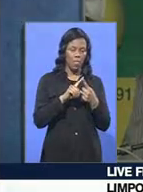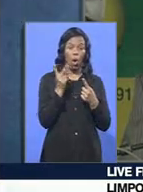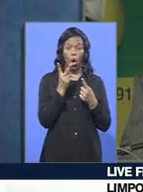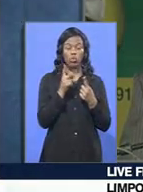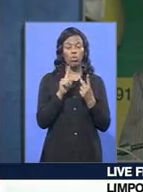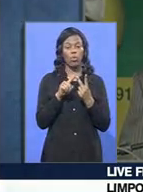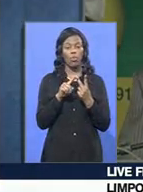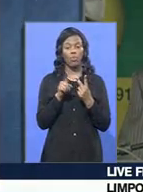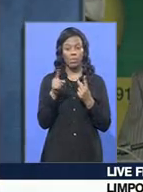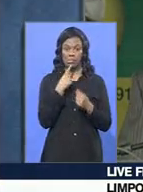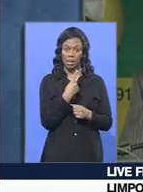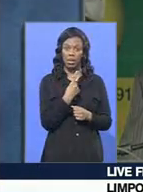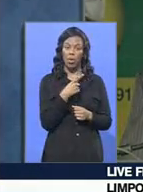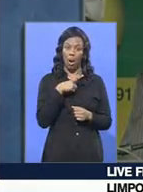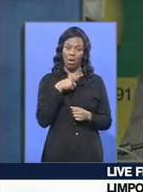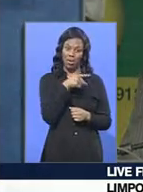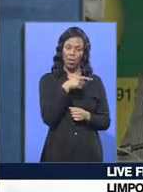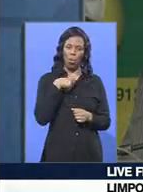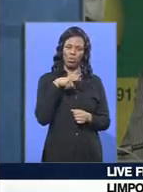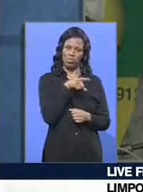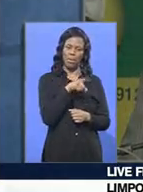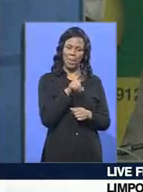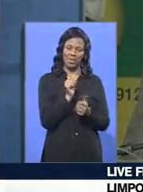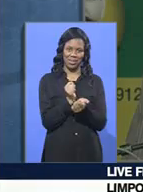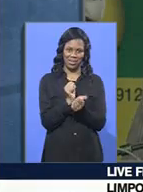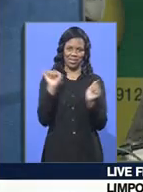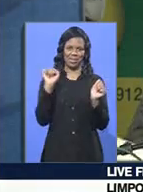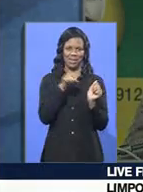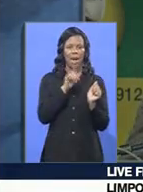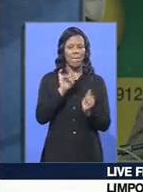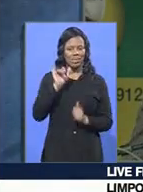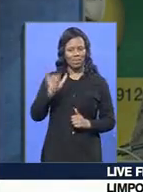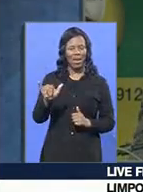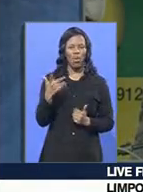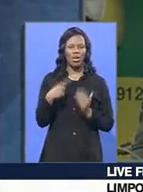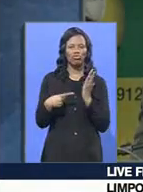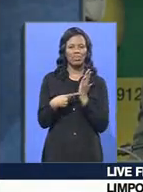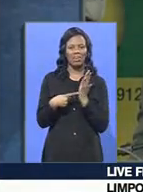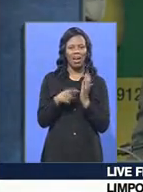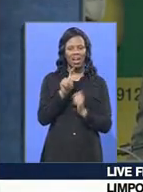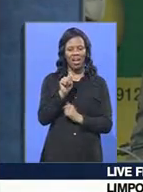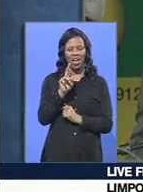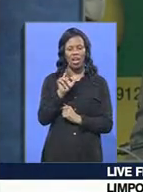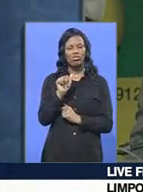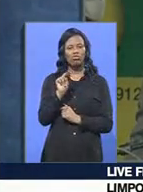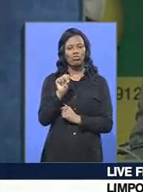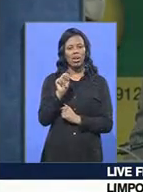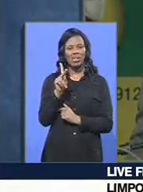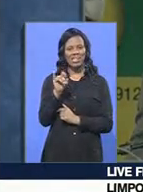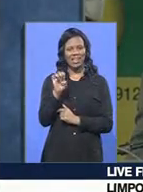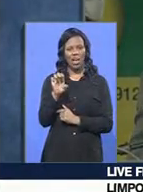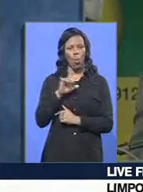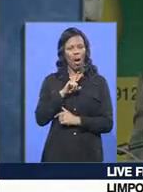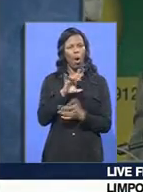he wanted him to be released to the Transkei, which Botha called his home.